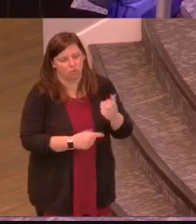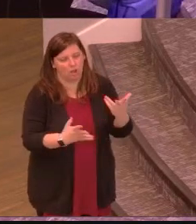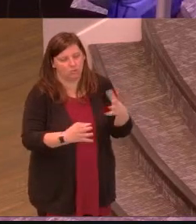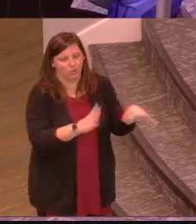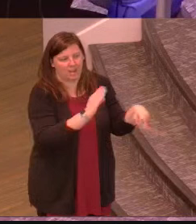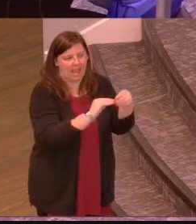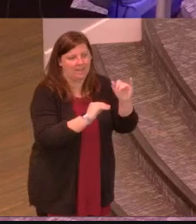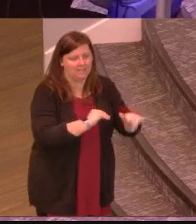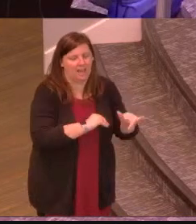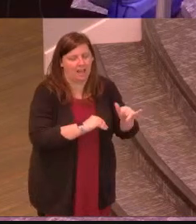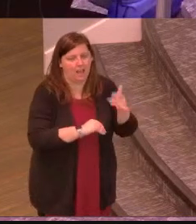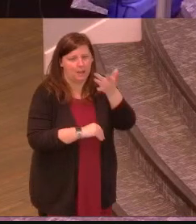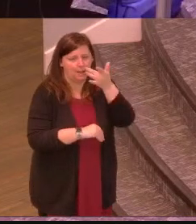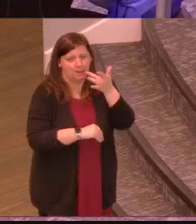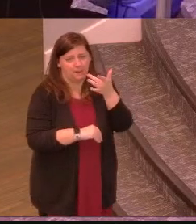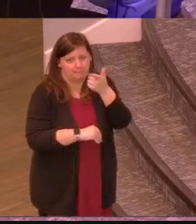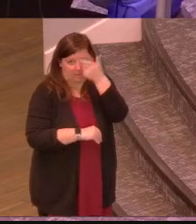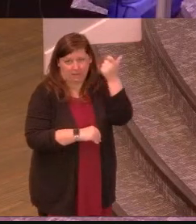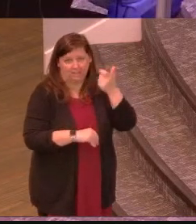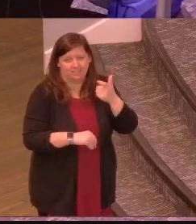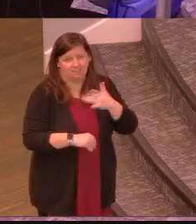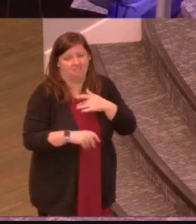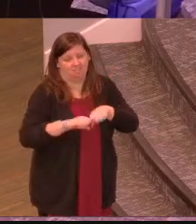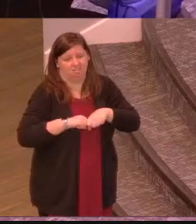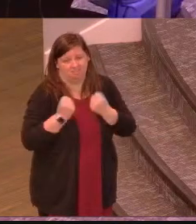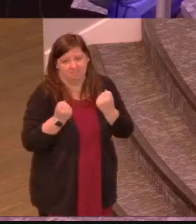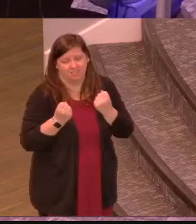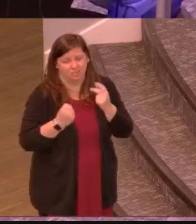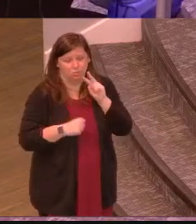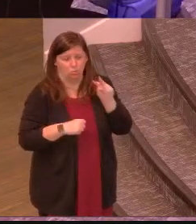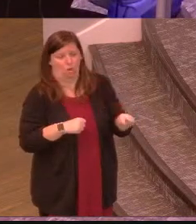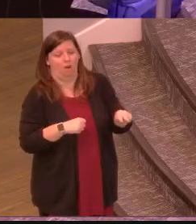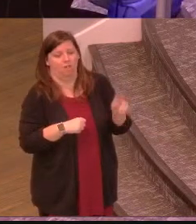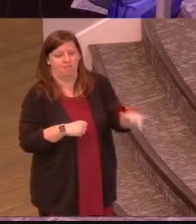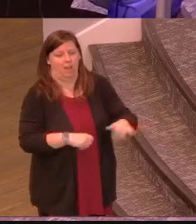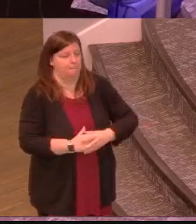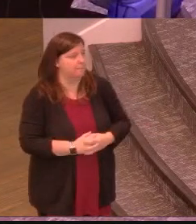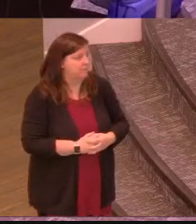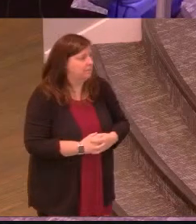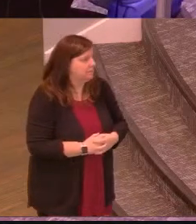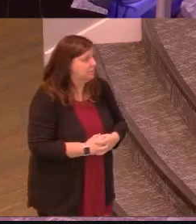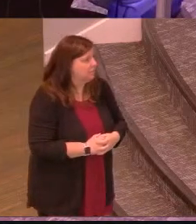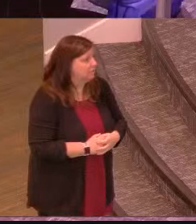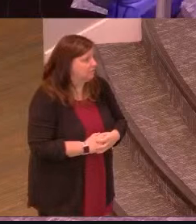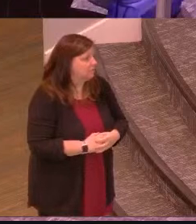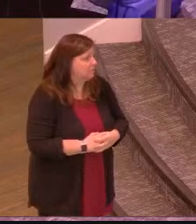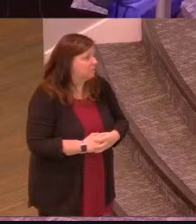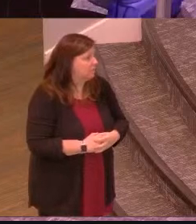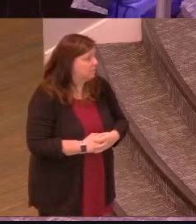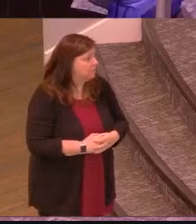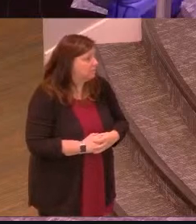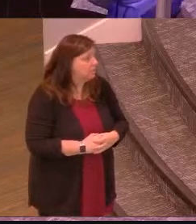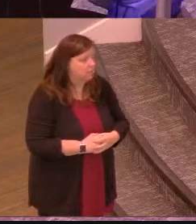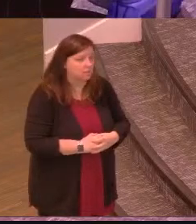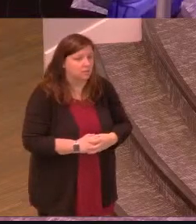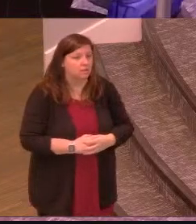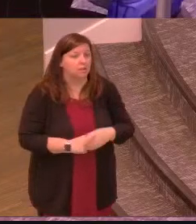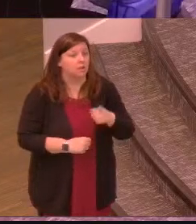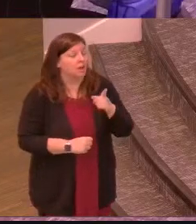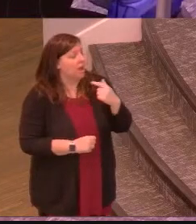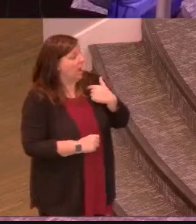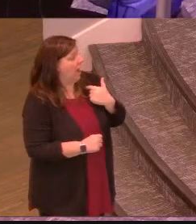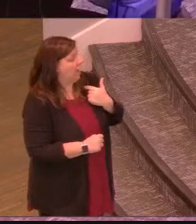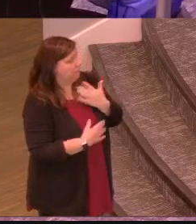because it's heartbreaking to watch. Yeah. All right, well, I appreciate all